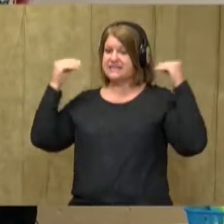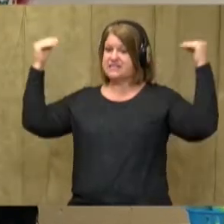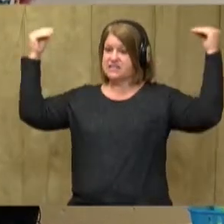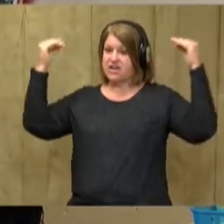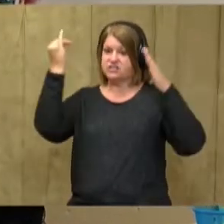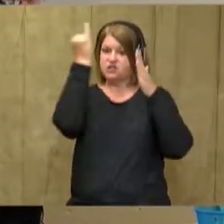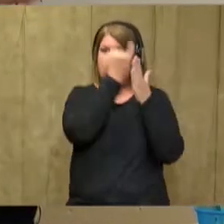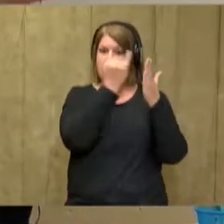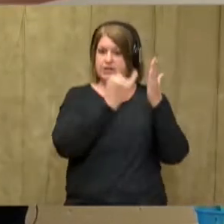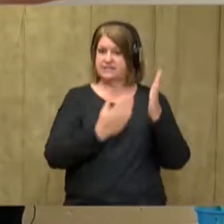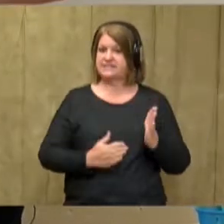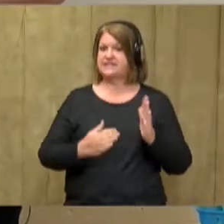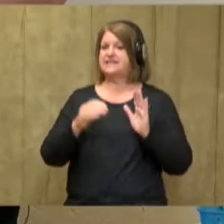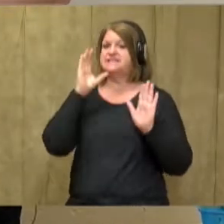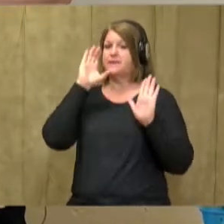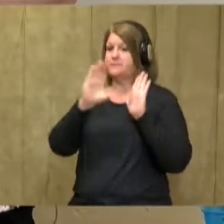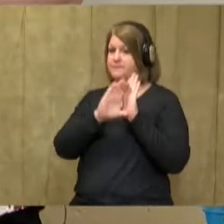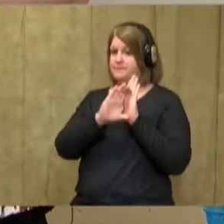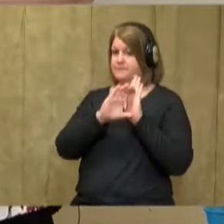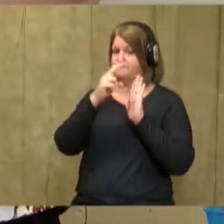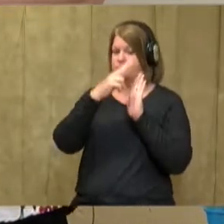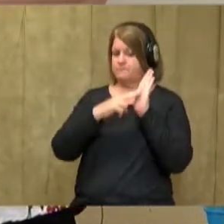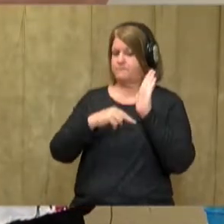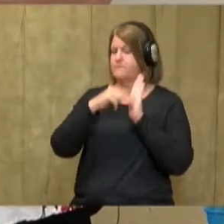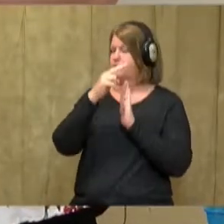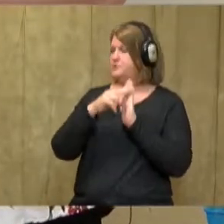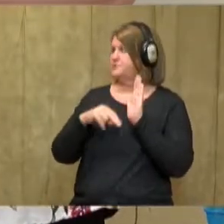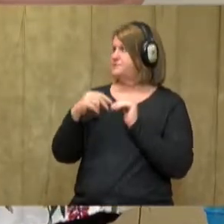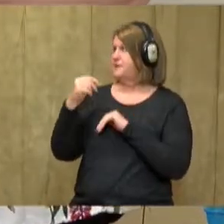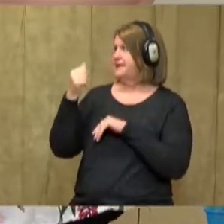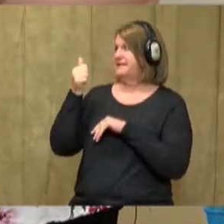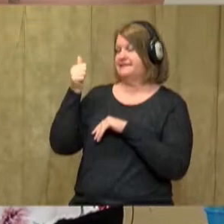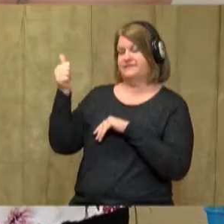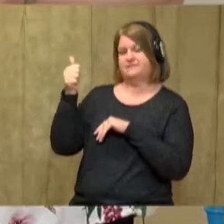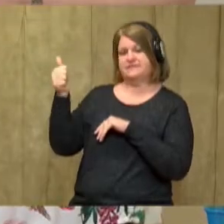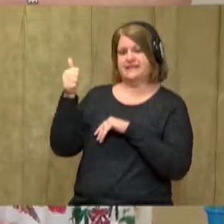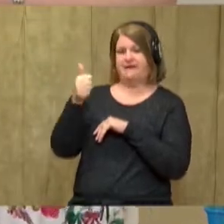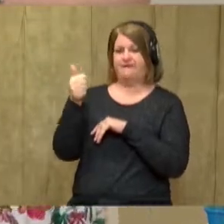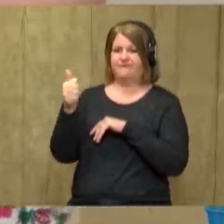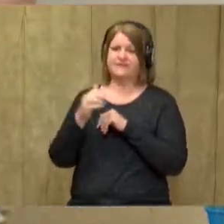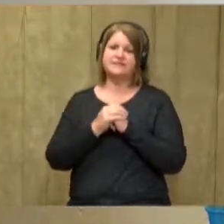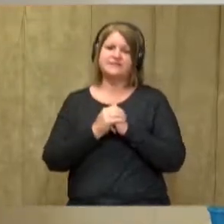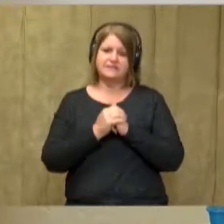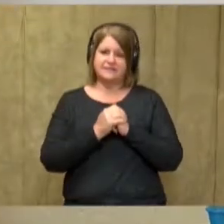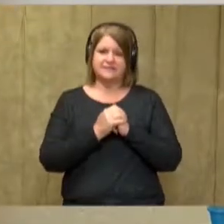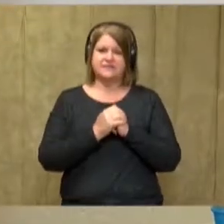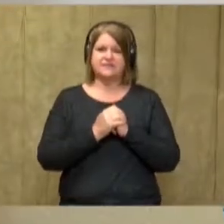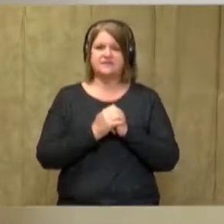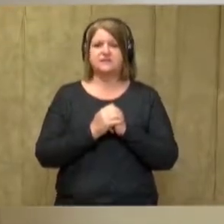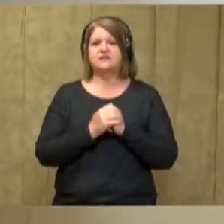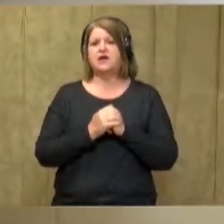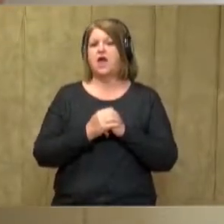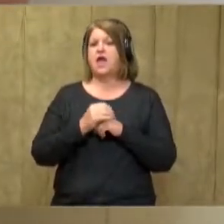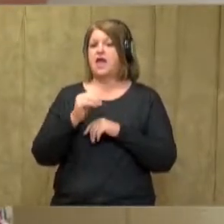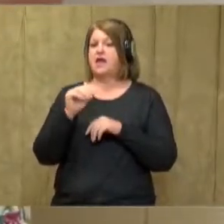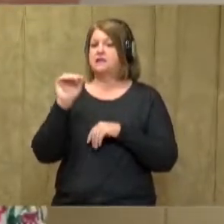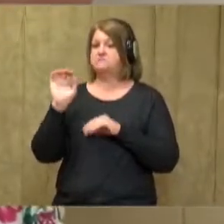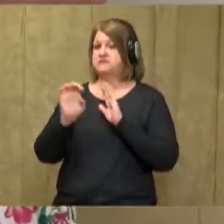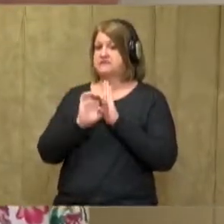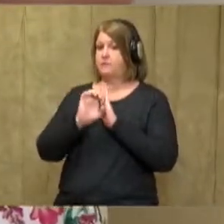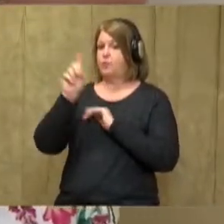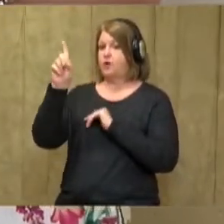of himself, so that's called a self-portrait. And over here we have an example of one of his most famous paintings